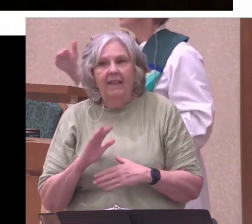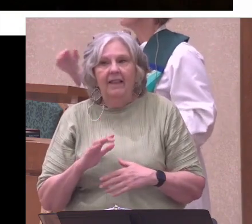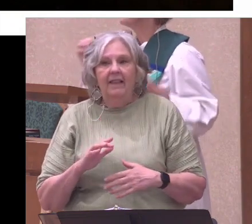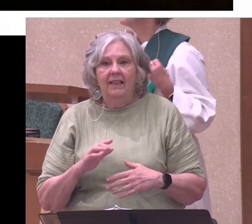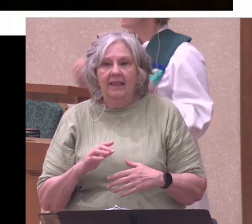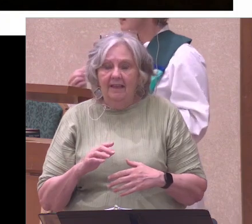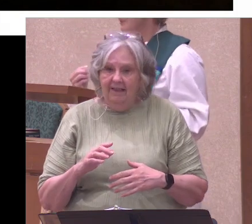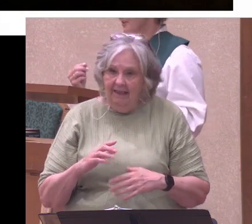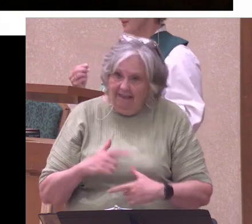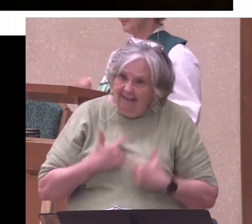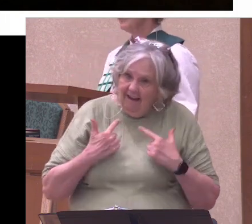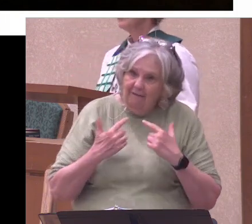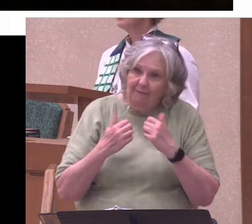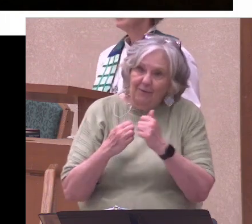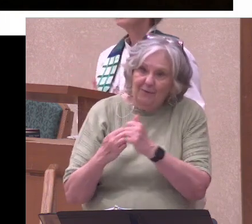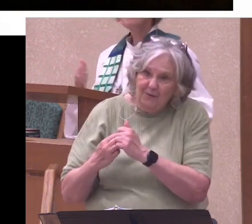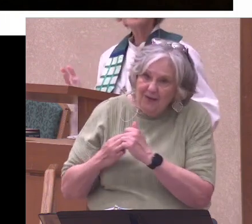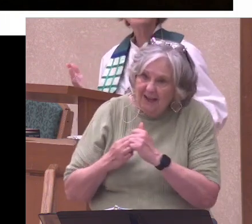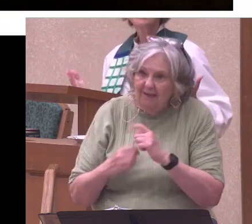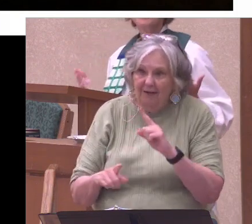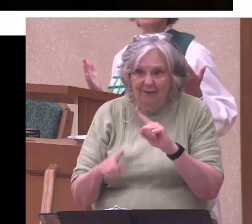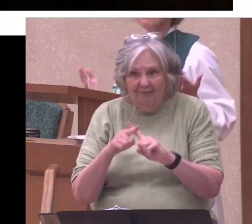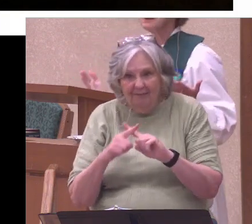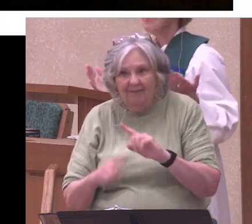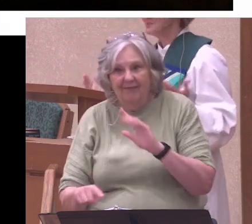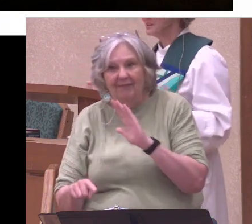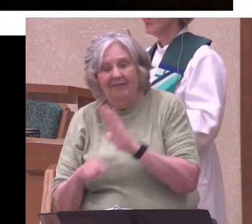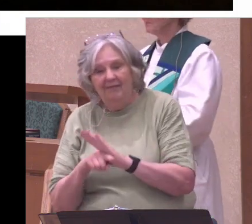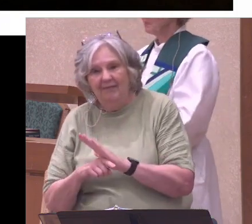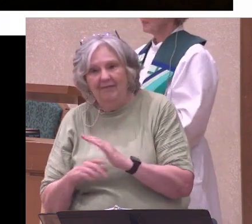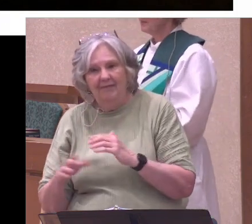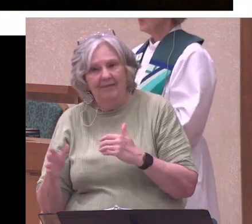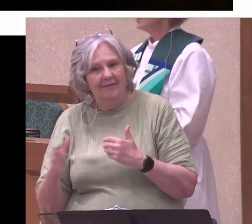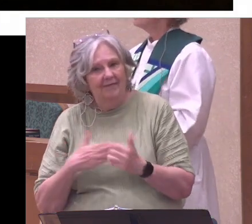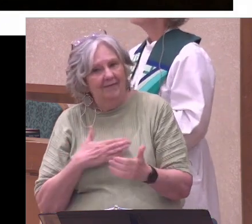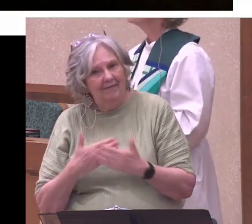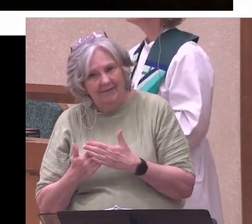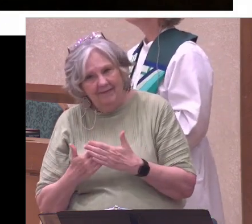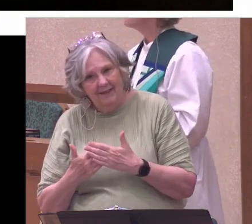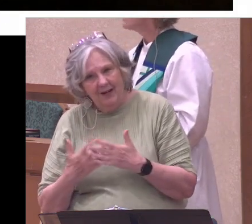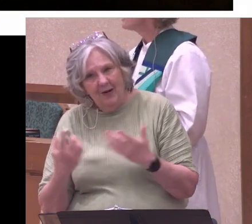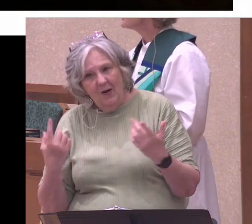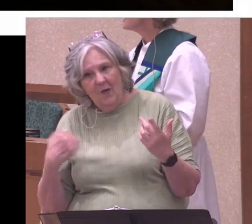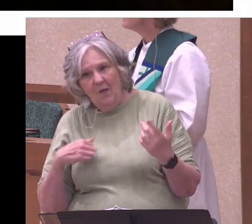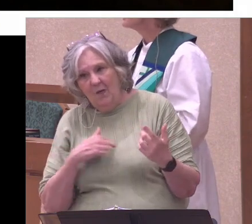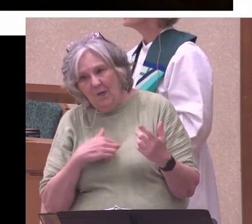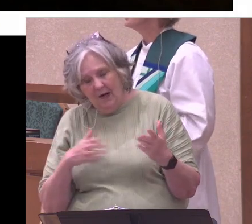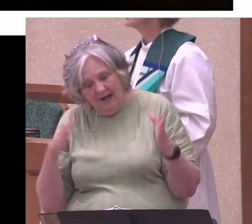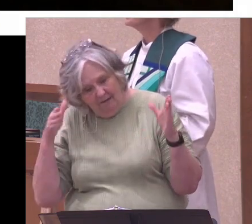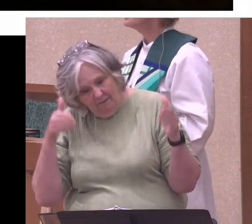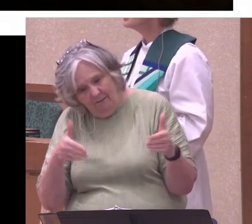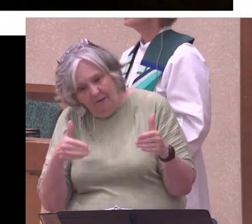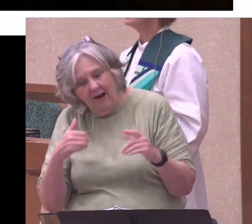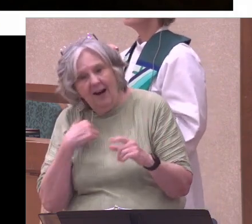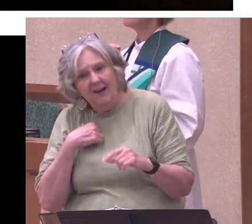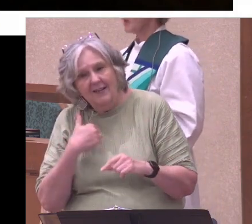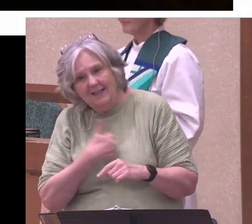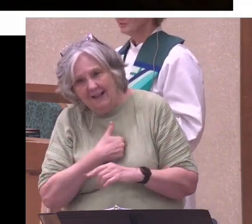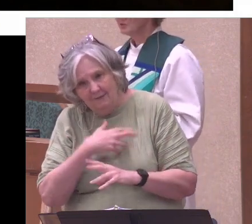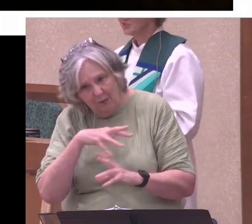of life together, as messy as it might be. When we devote ourselves to an